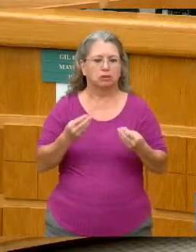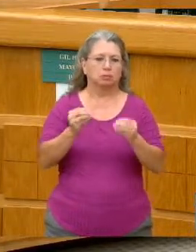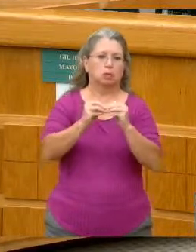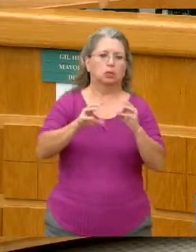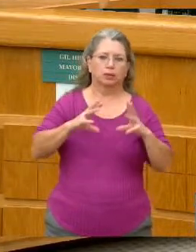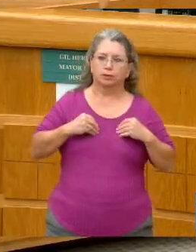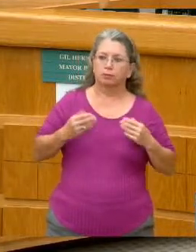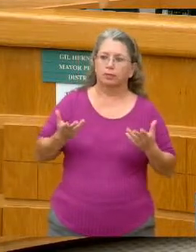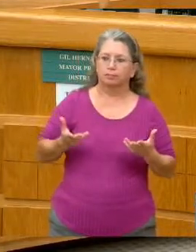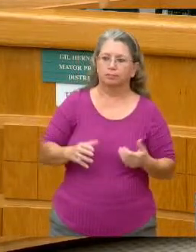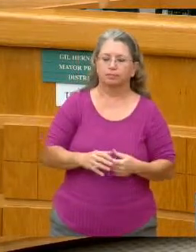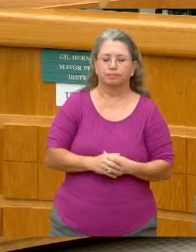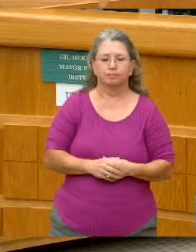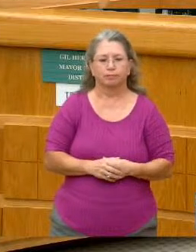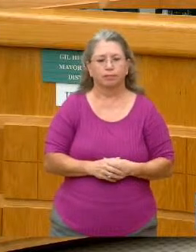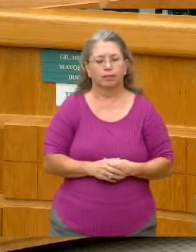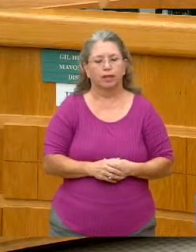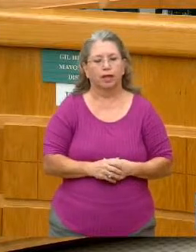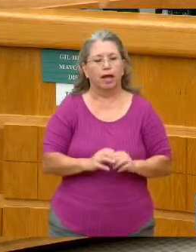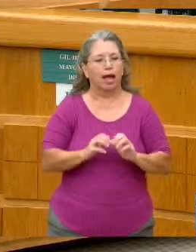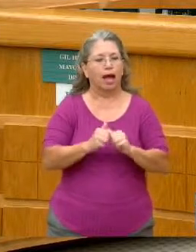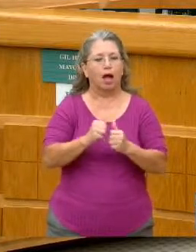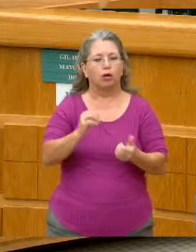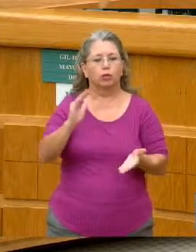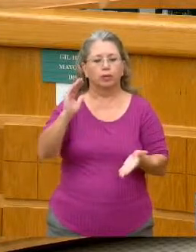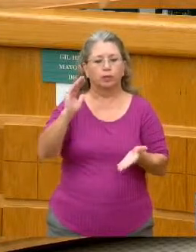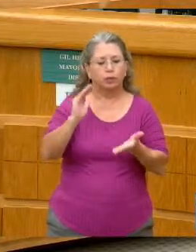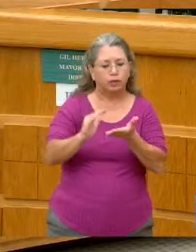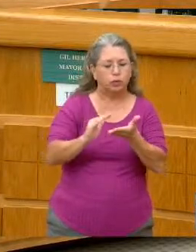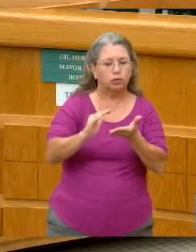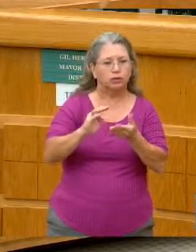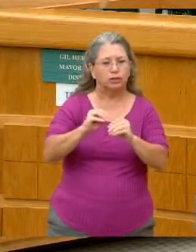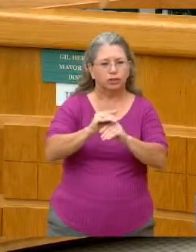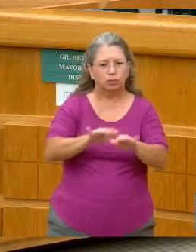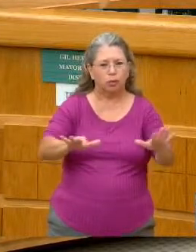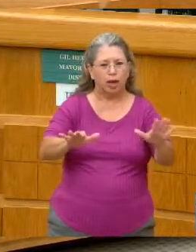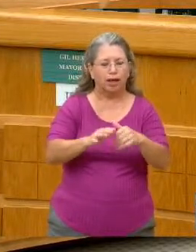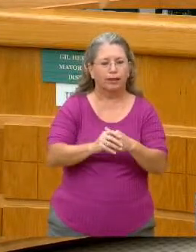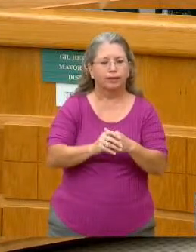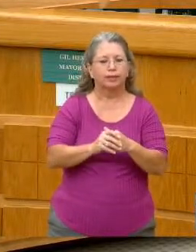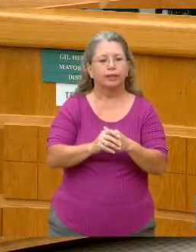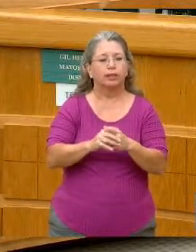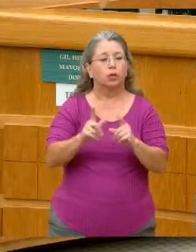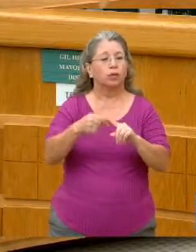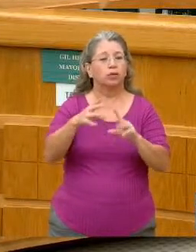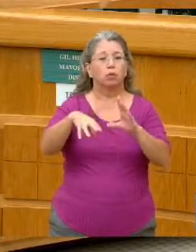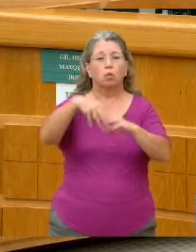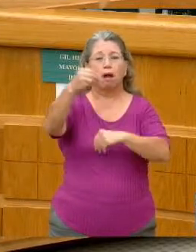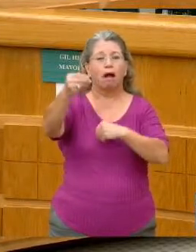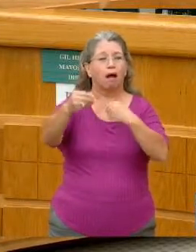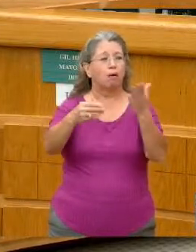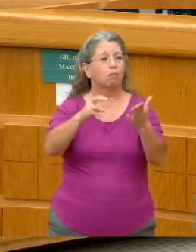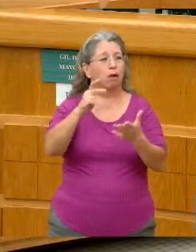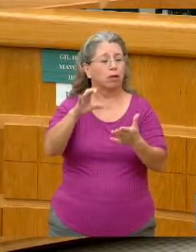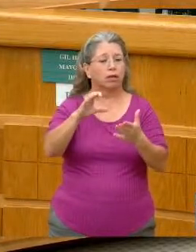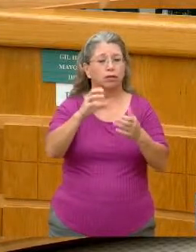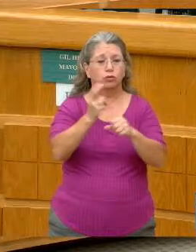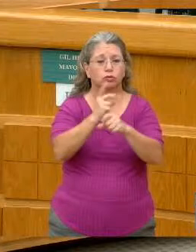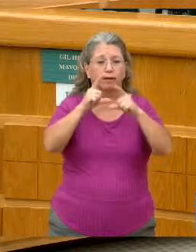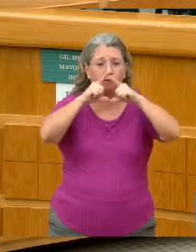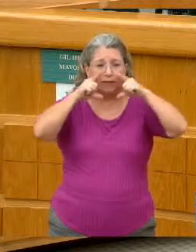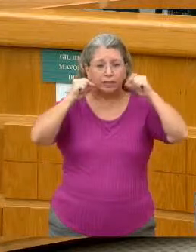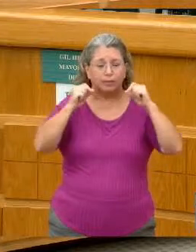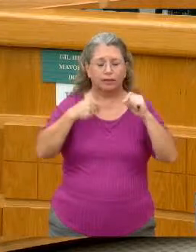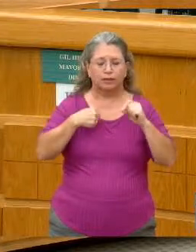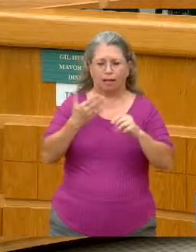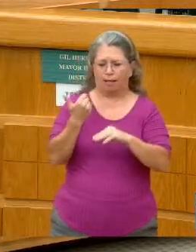We slow down COVID-19 by wear your face covering when you're outside in public. I watched Dr. Fauci last night